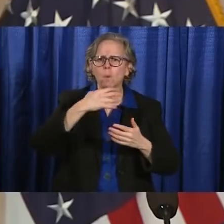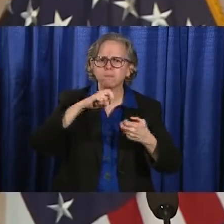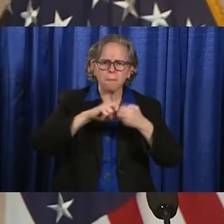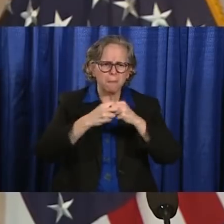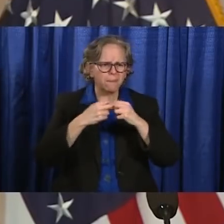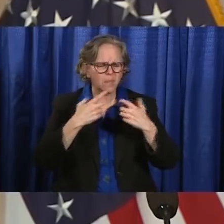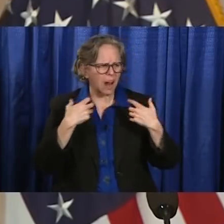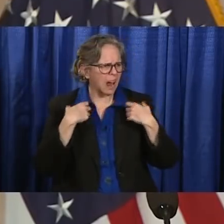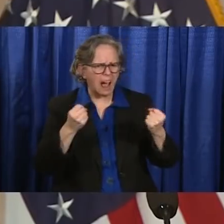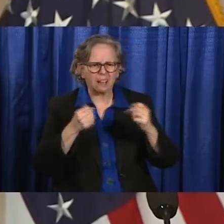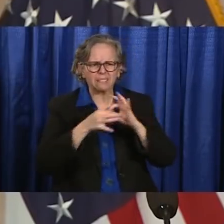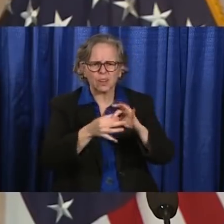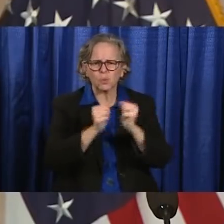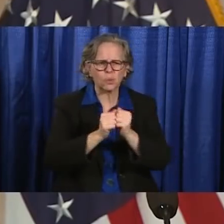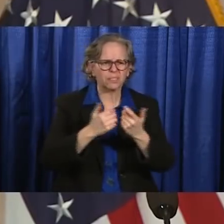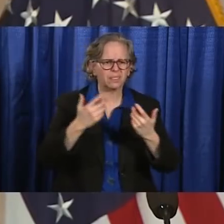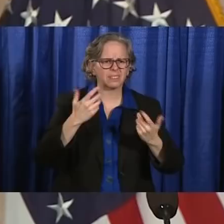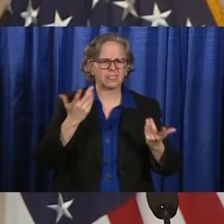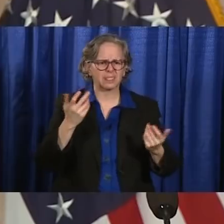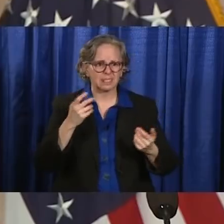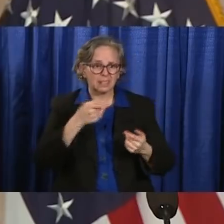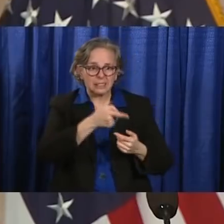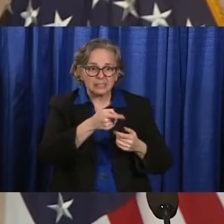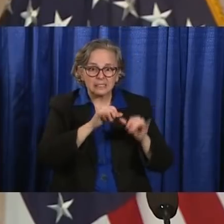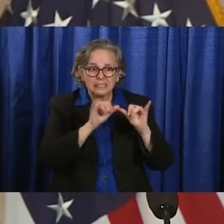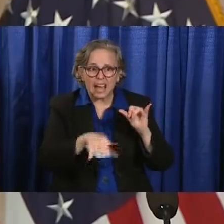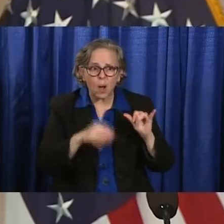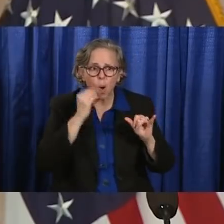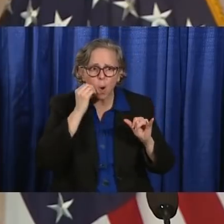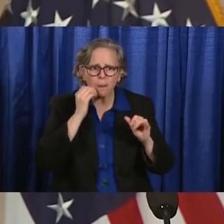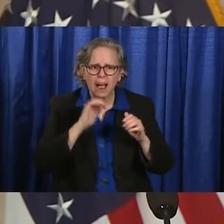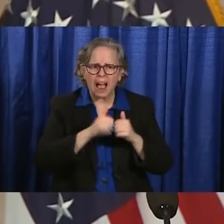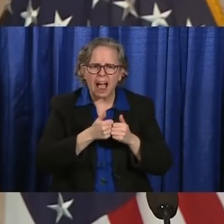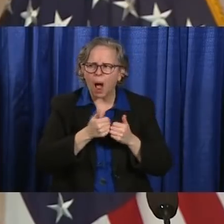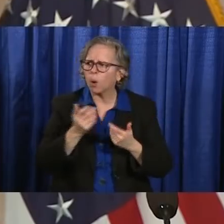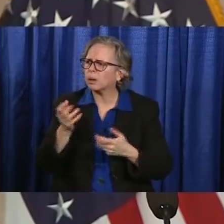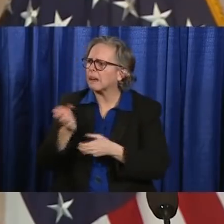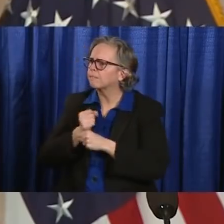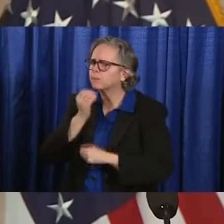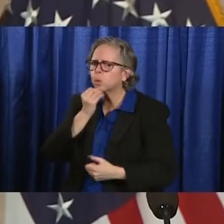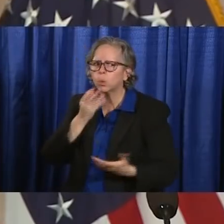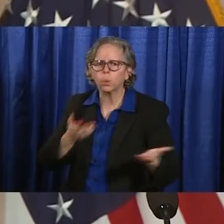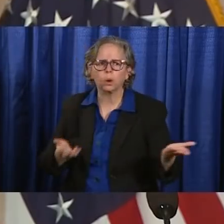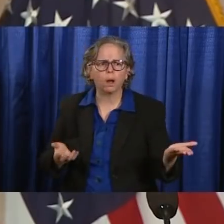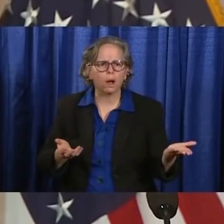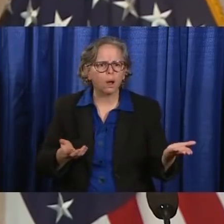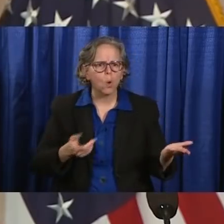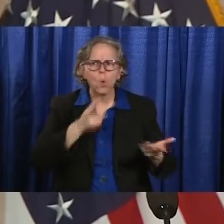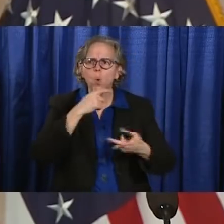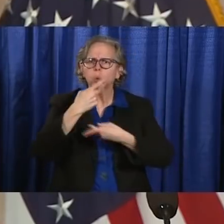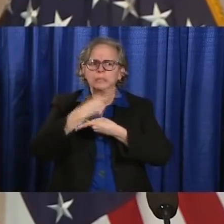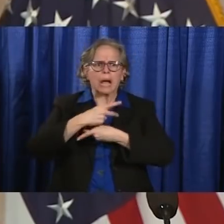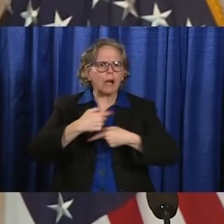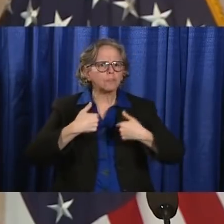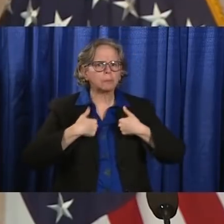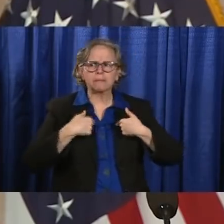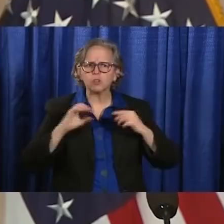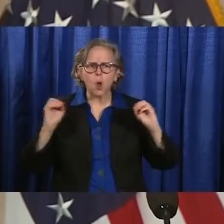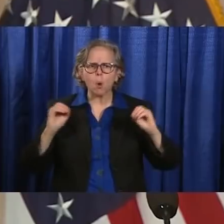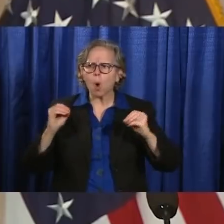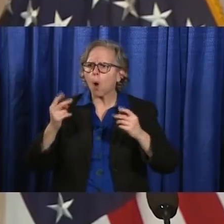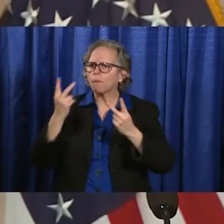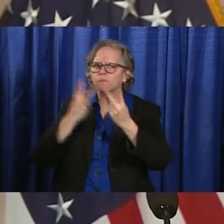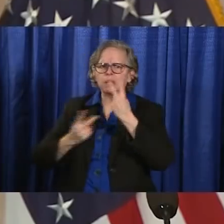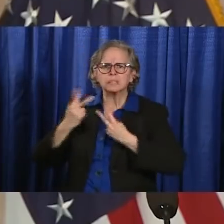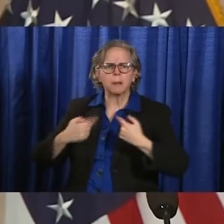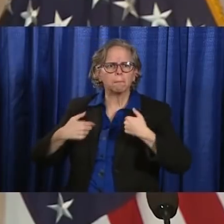you're told to stay home? How do you receive the care you need from loved ones if no one can visit you?